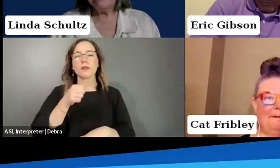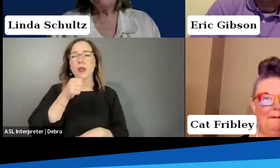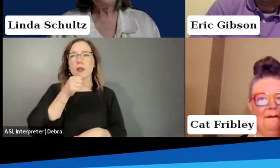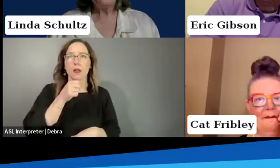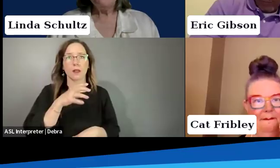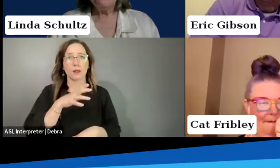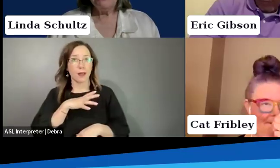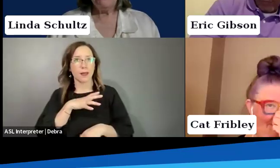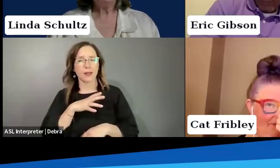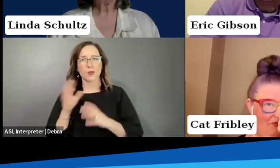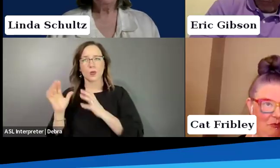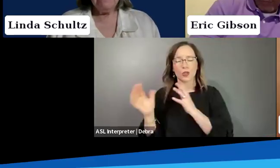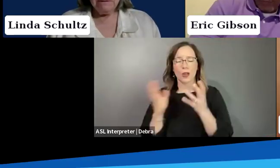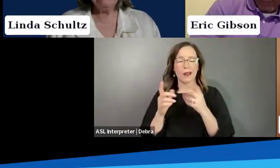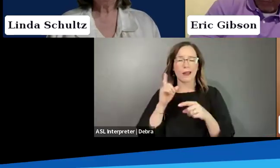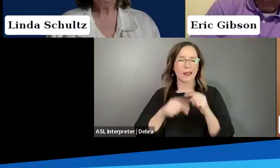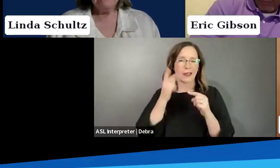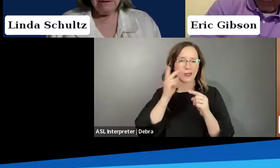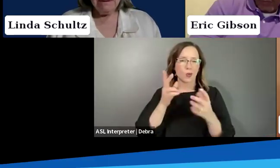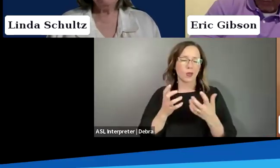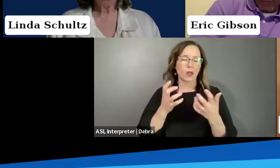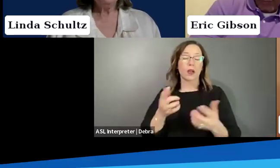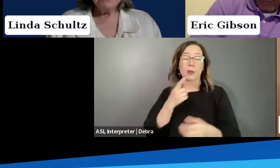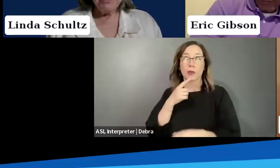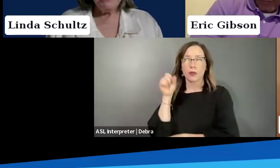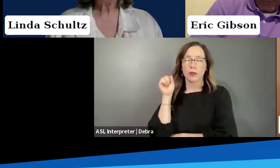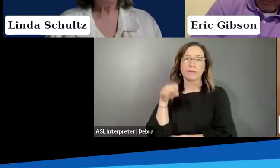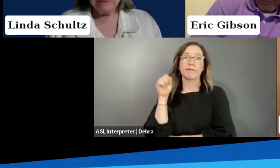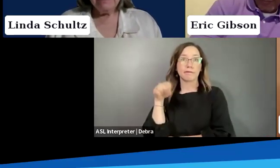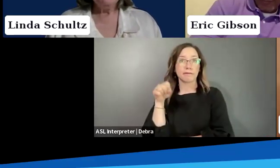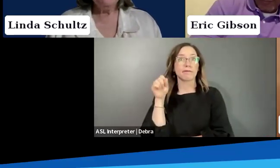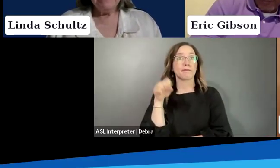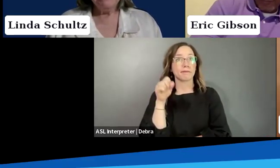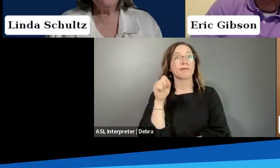you out in the audience, but I know you're all going, uh-huh, uh-huh,